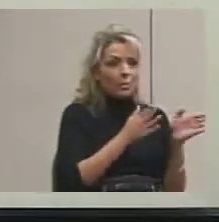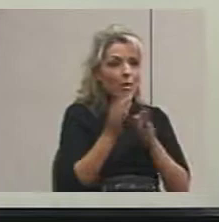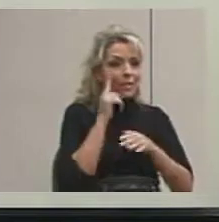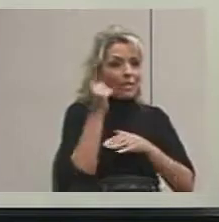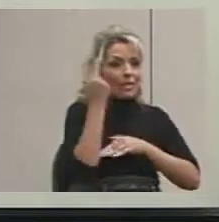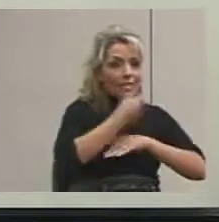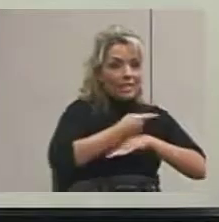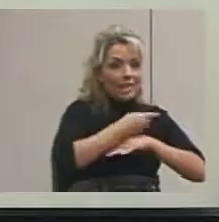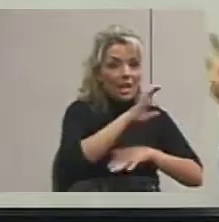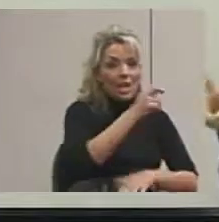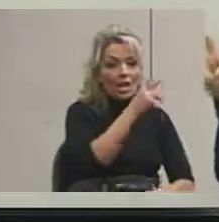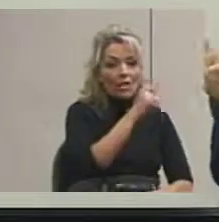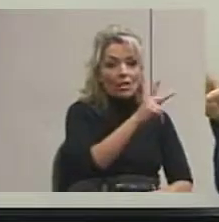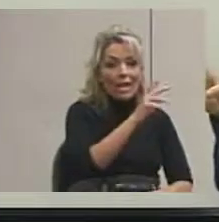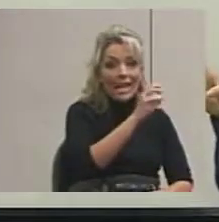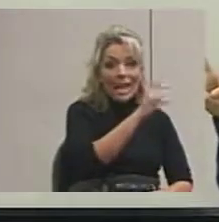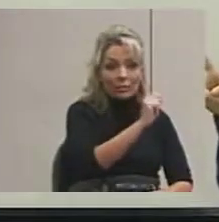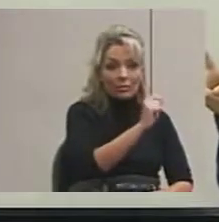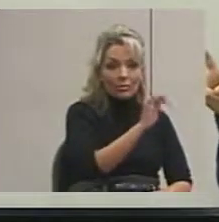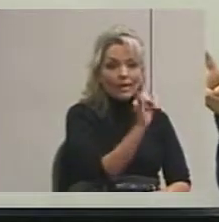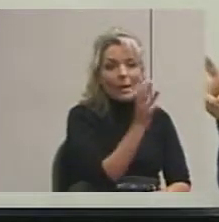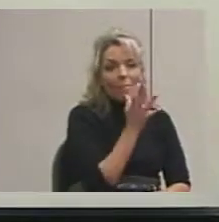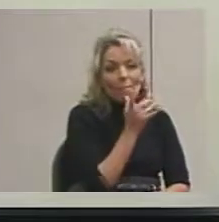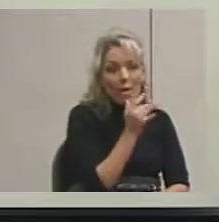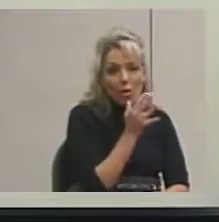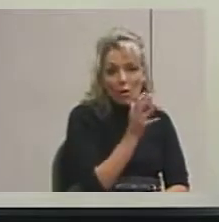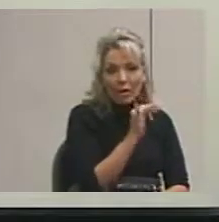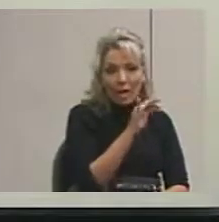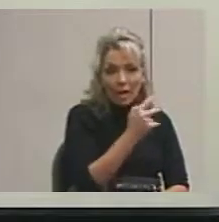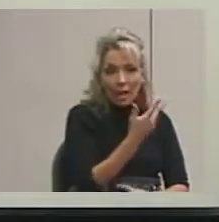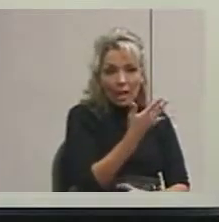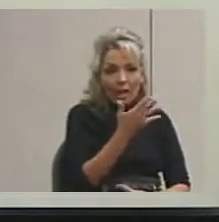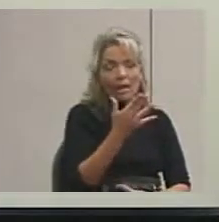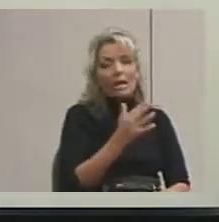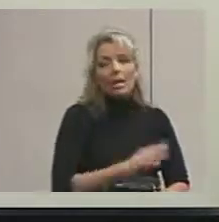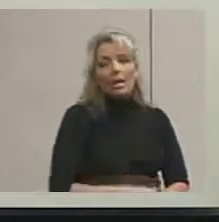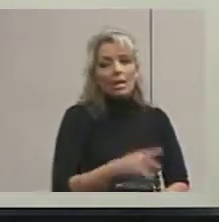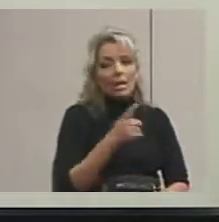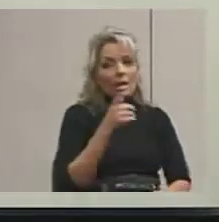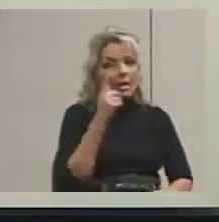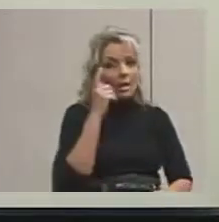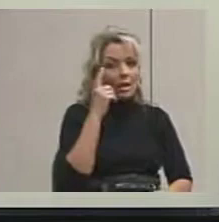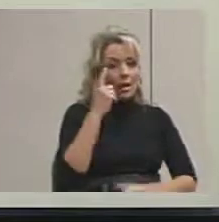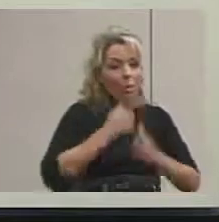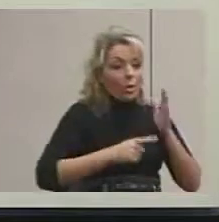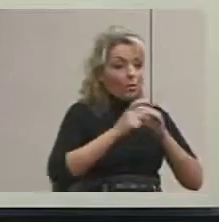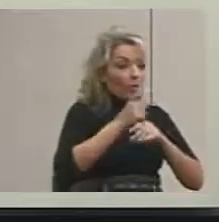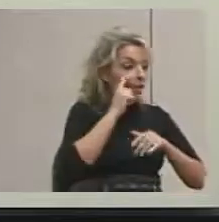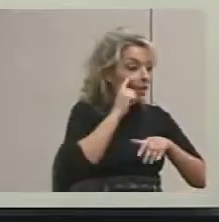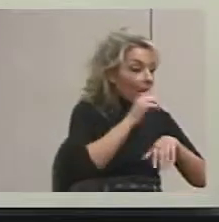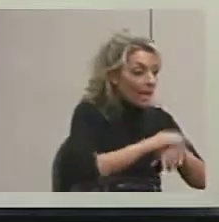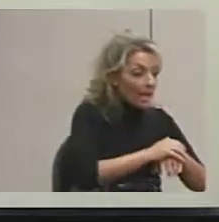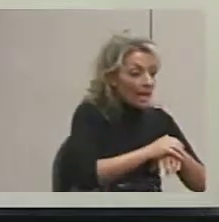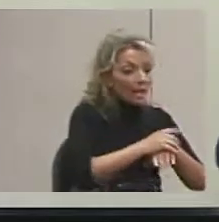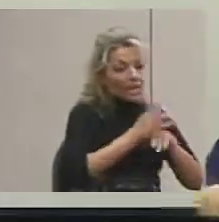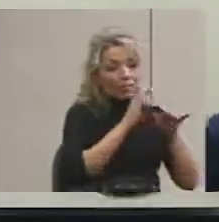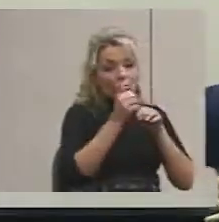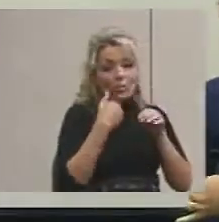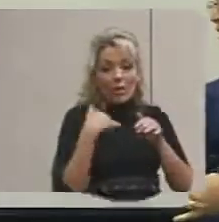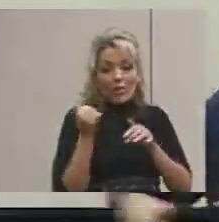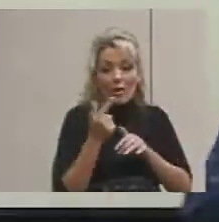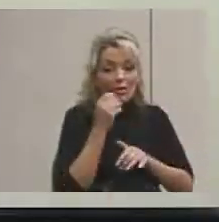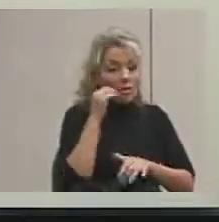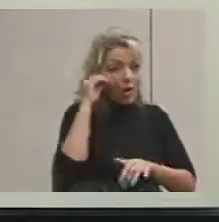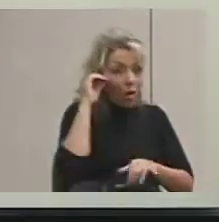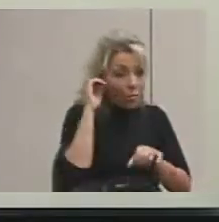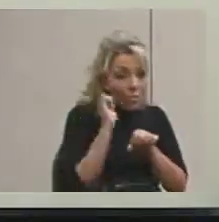become a very big mothering. What's your homework for English tonight? What will you need for that? Do you have it in your hands? Oh, no, I'll go to your